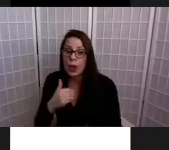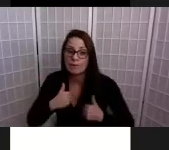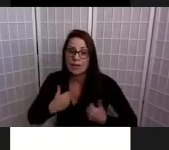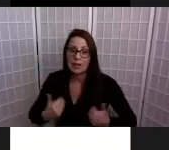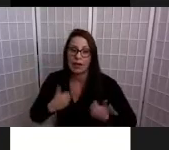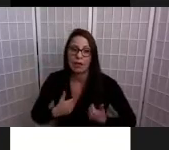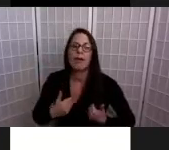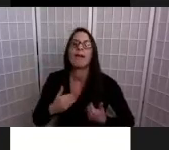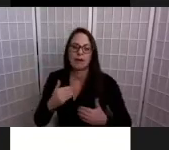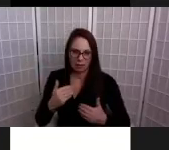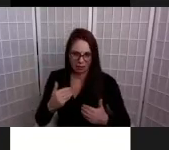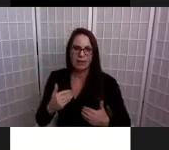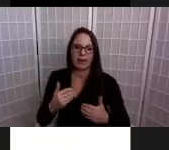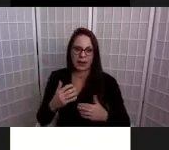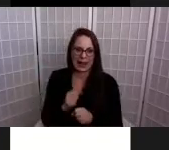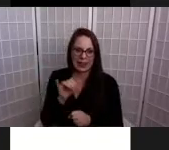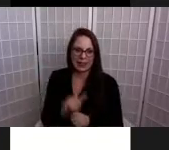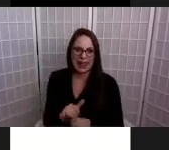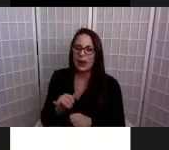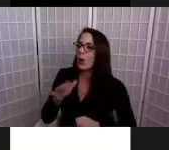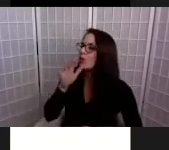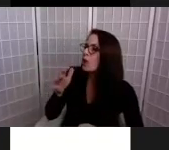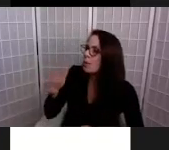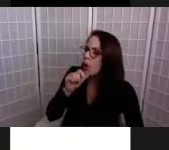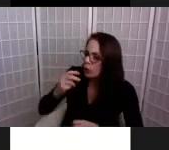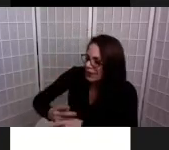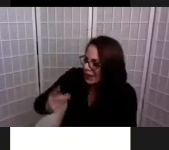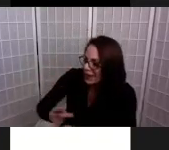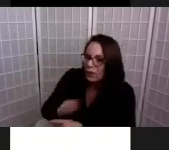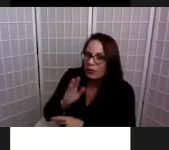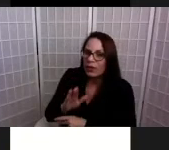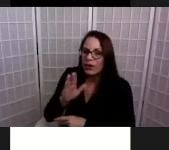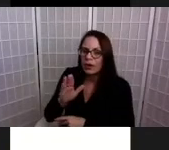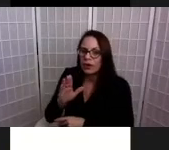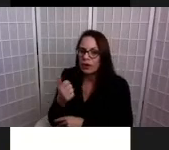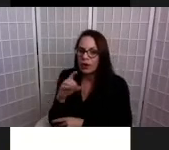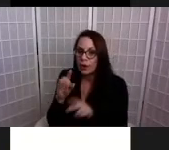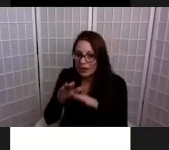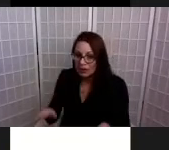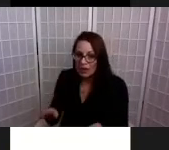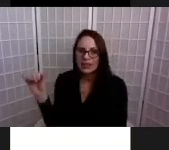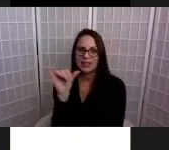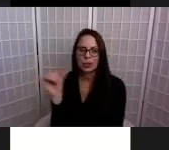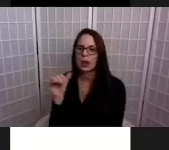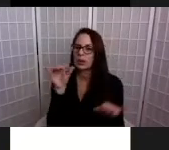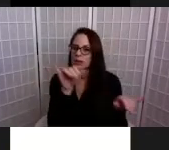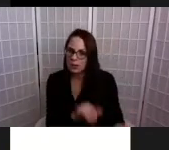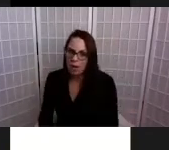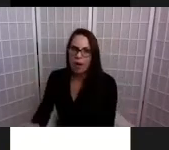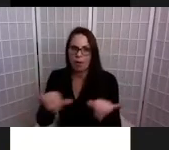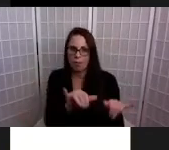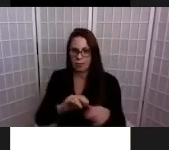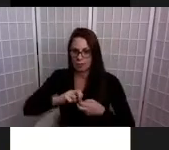the grandma who's taking care of their grandchild as well. But it is a very common problem. And it